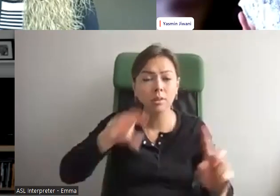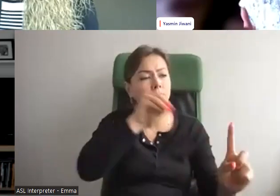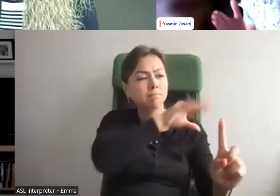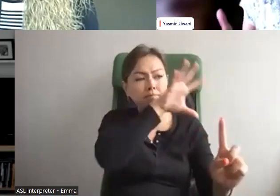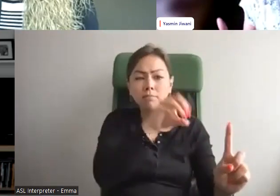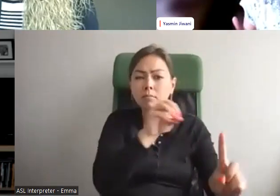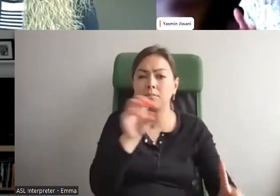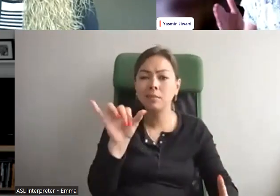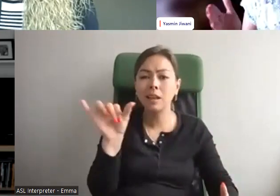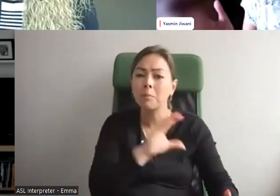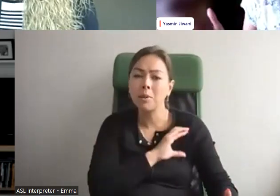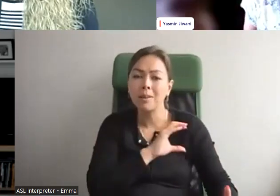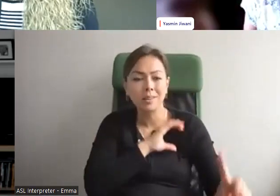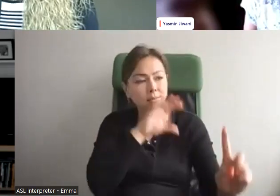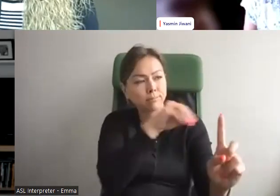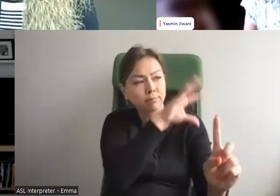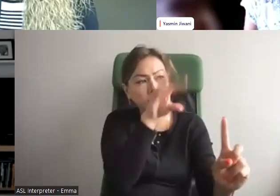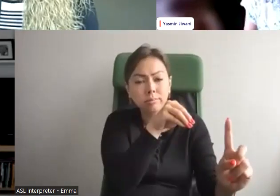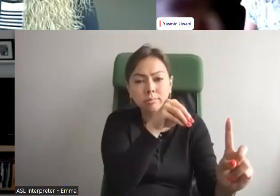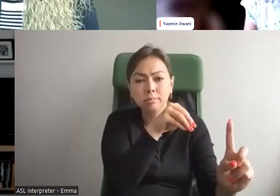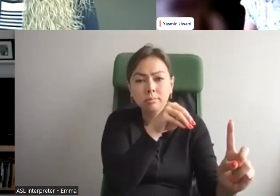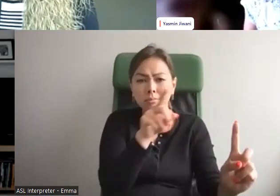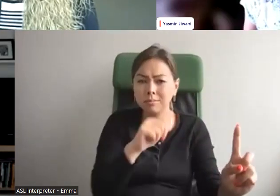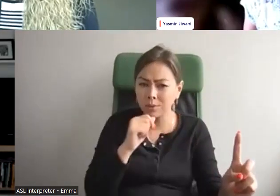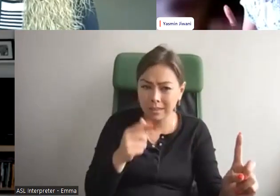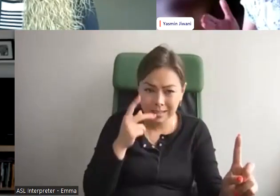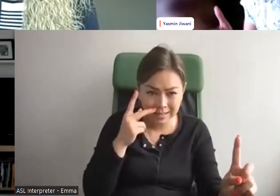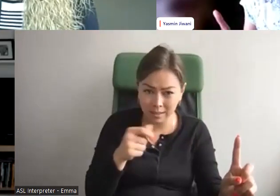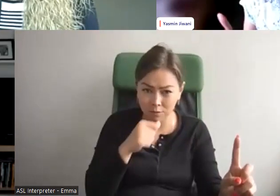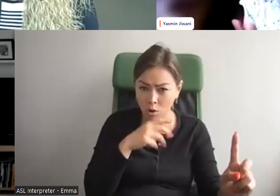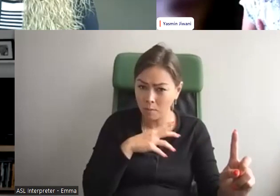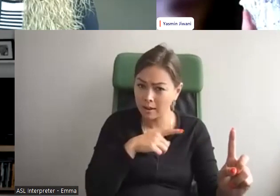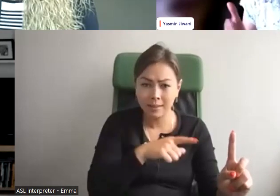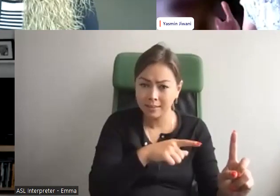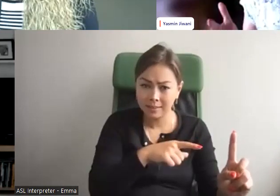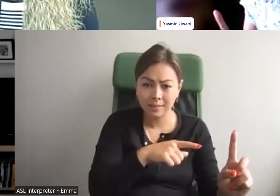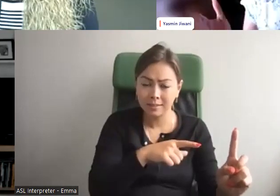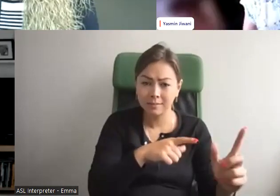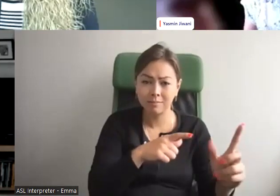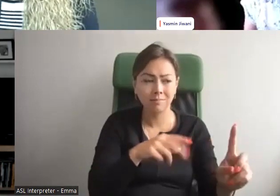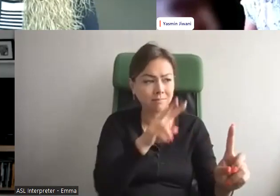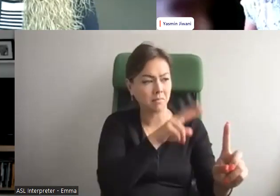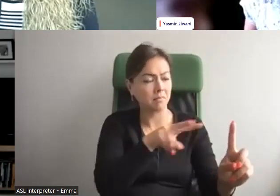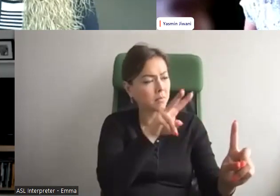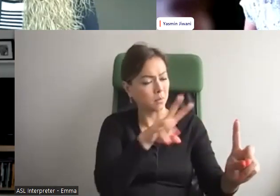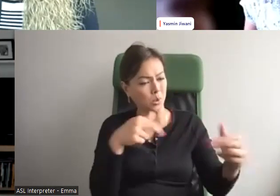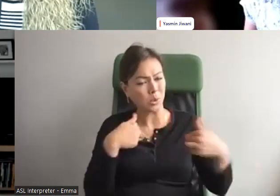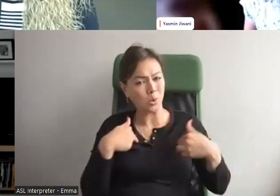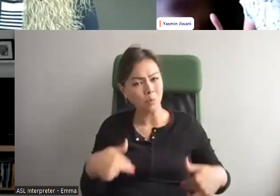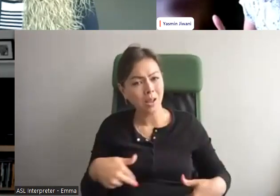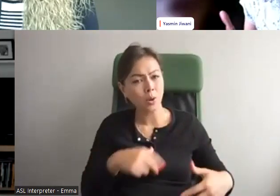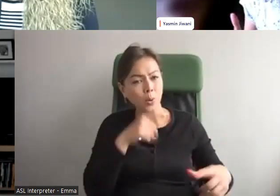women until you saw, in fact, the artists coming out, portraying these women in all of their